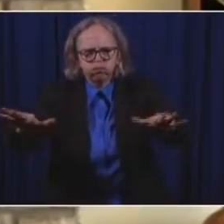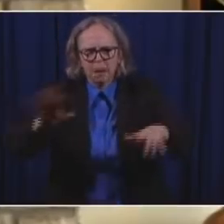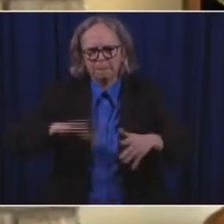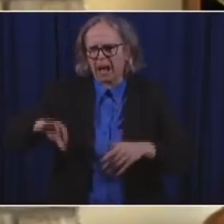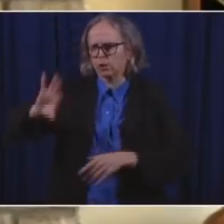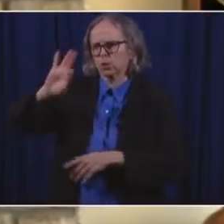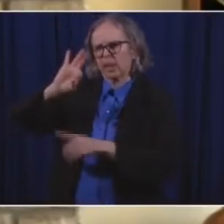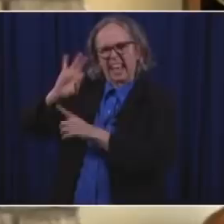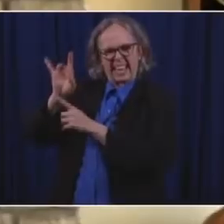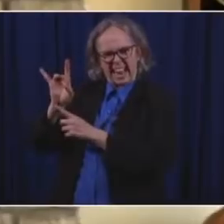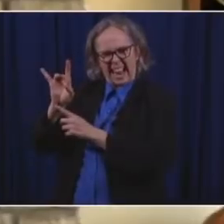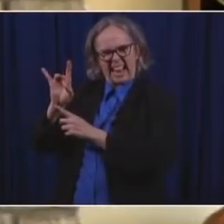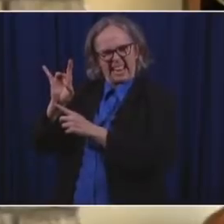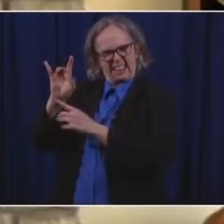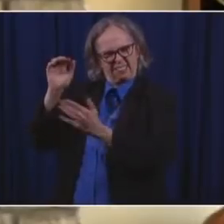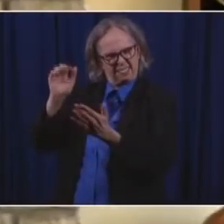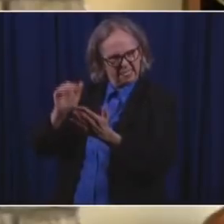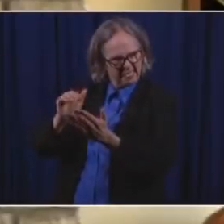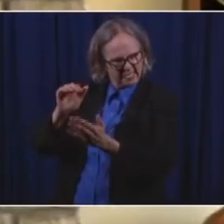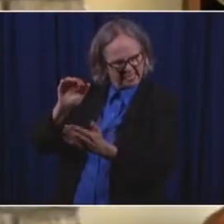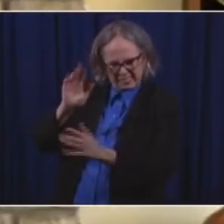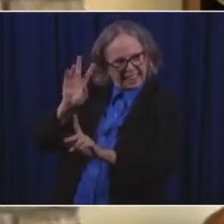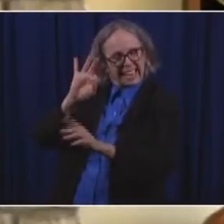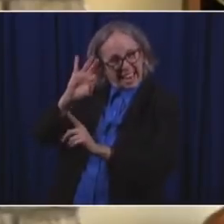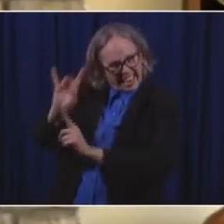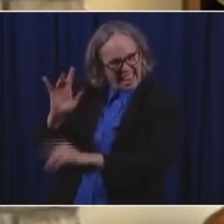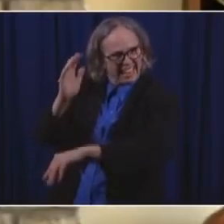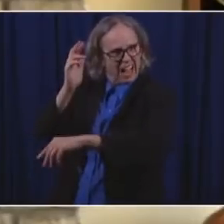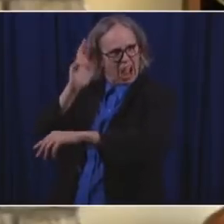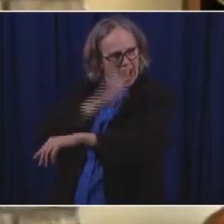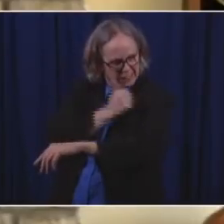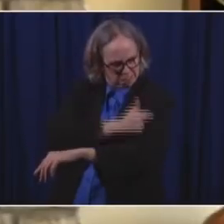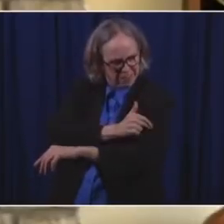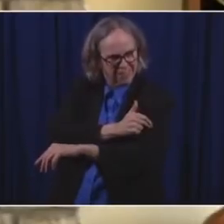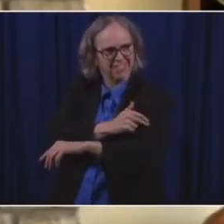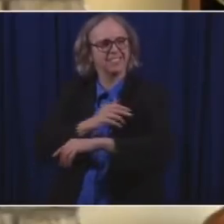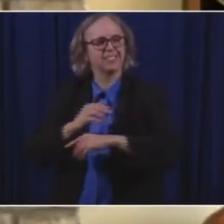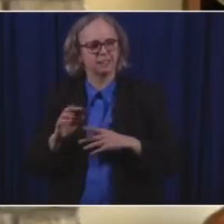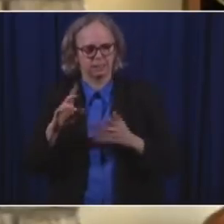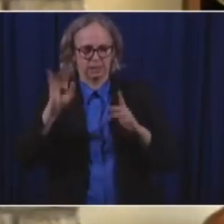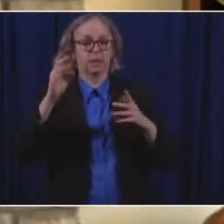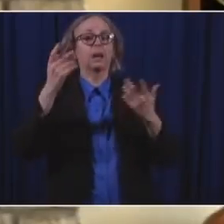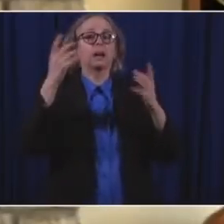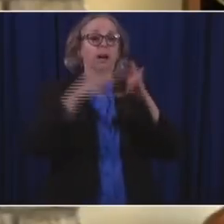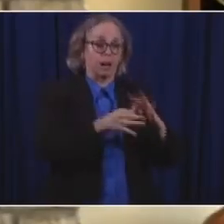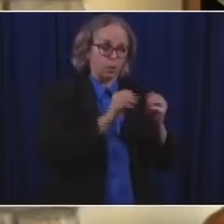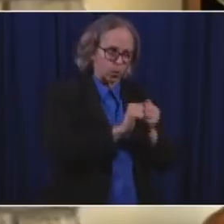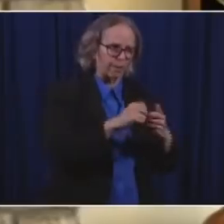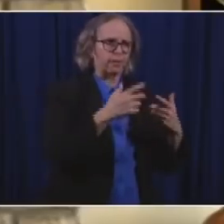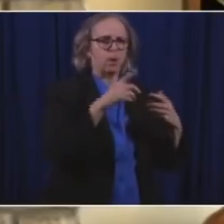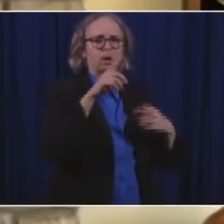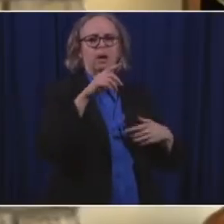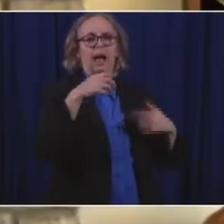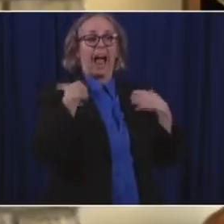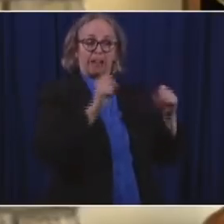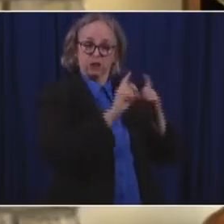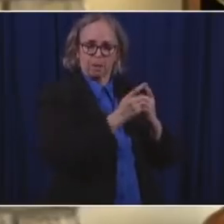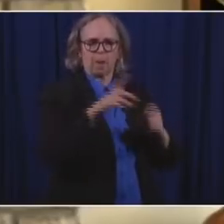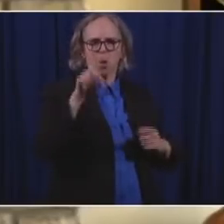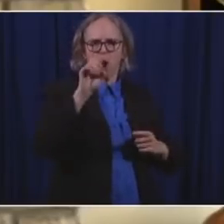up, 108 health departments. Hospitals will obviously work at